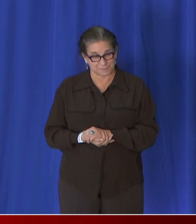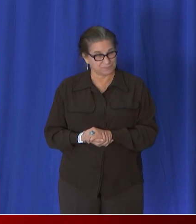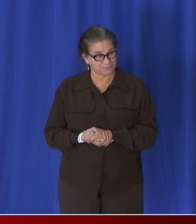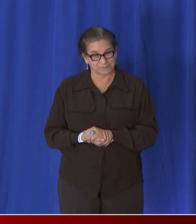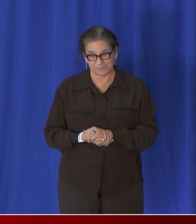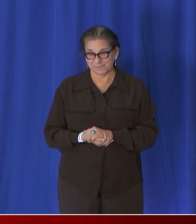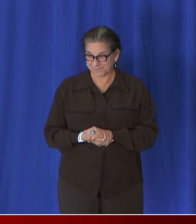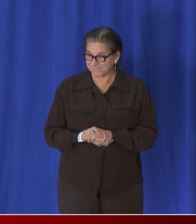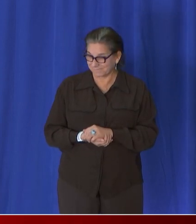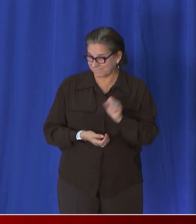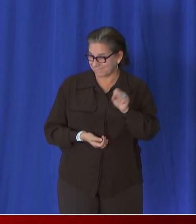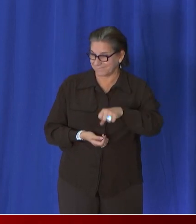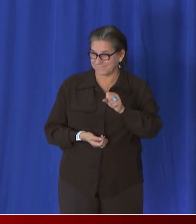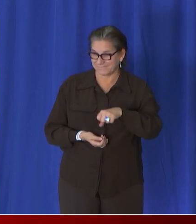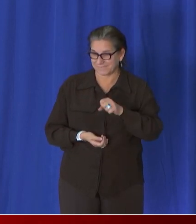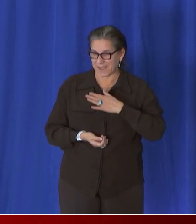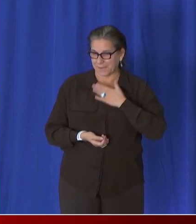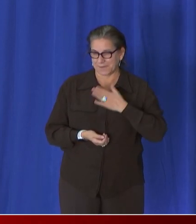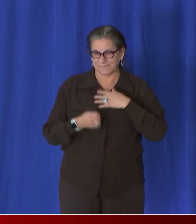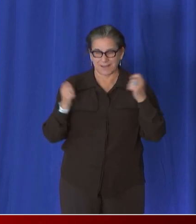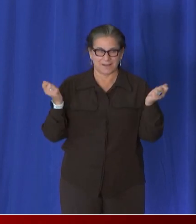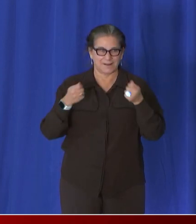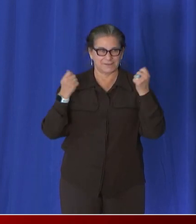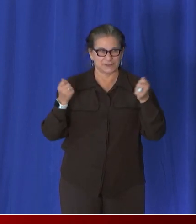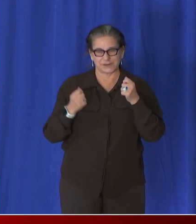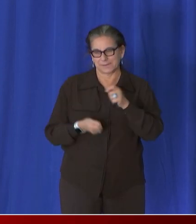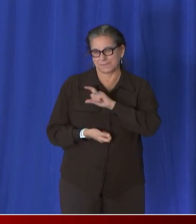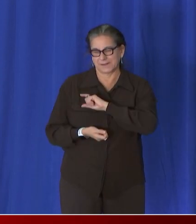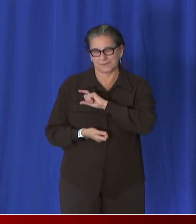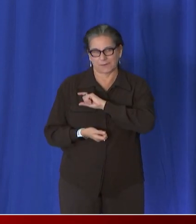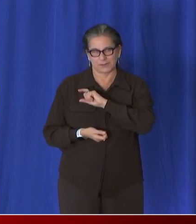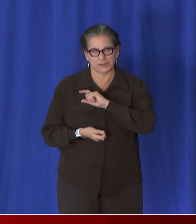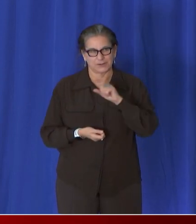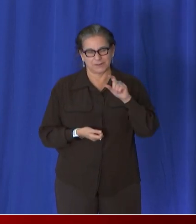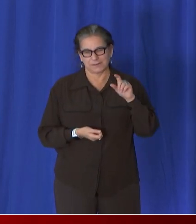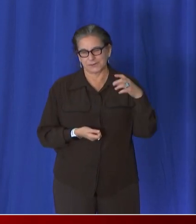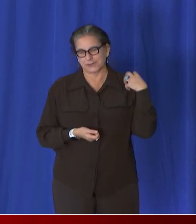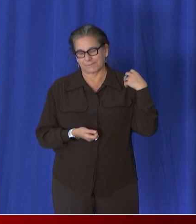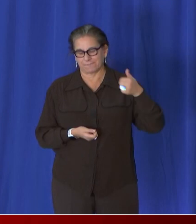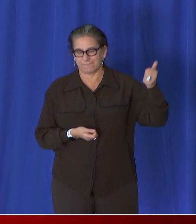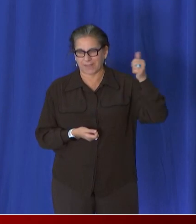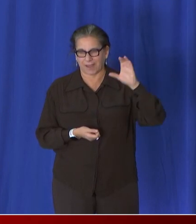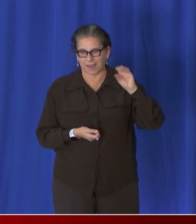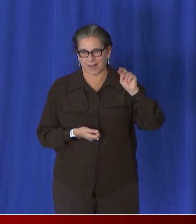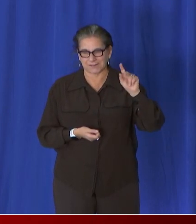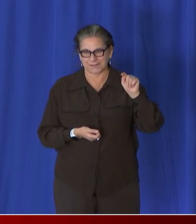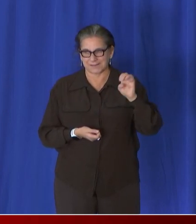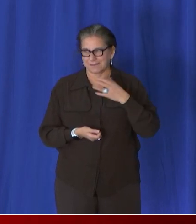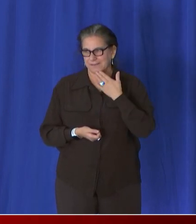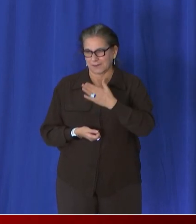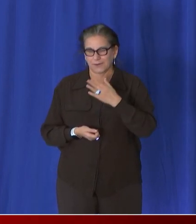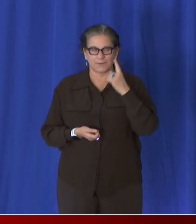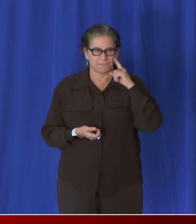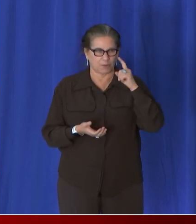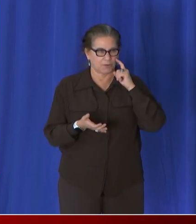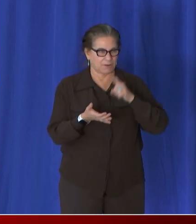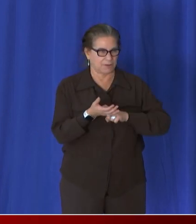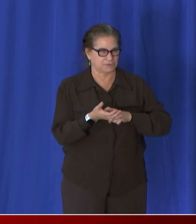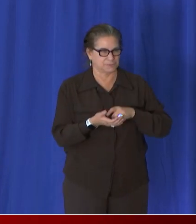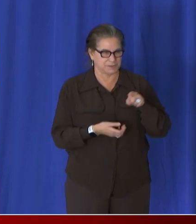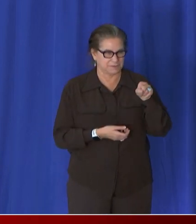Well, happy anniversary to Chief Conti, and thank you for noticing that. And